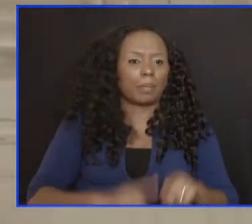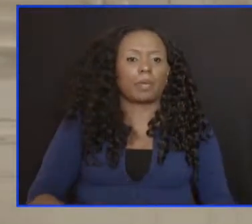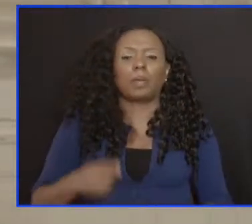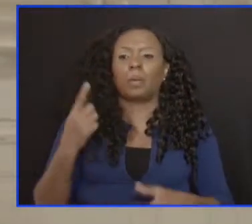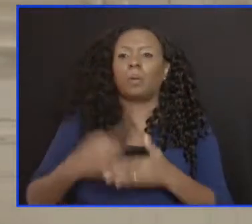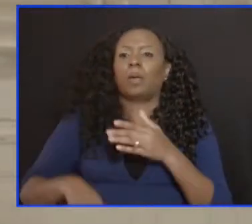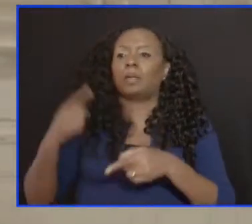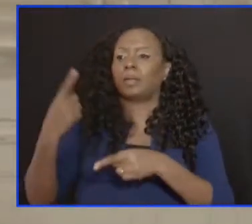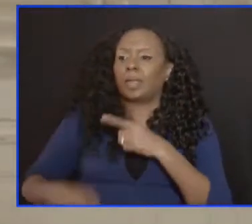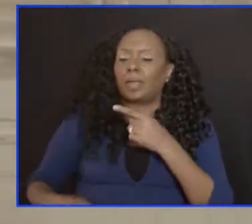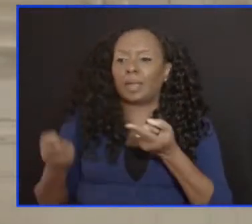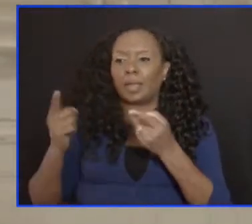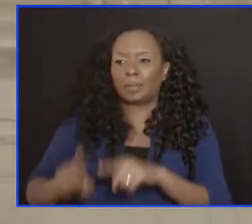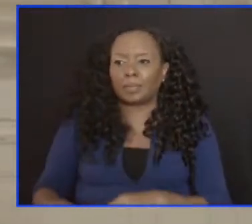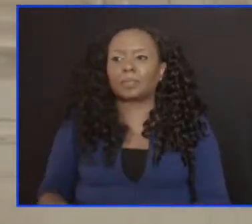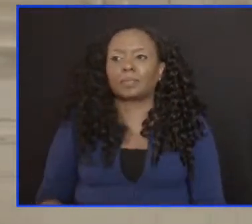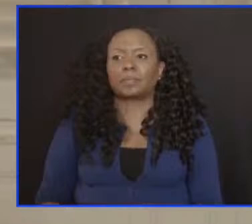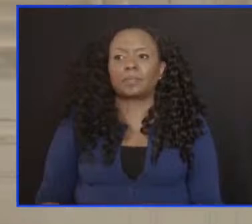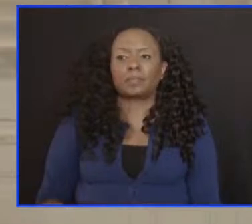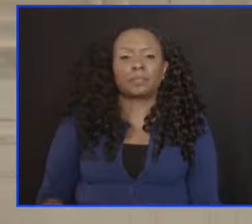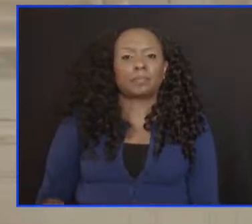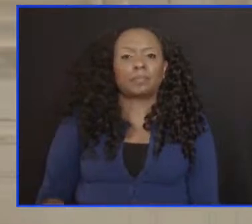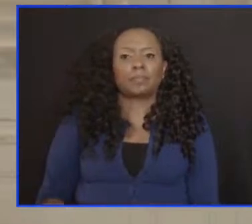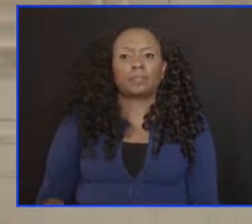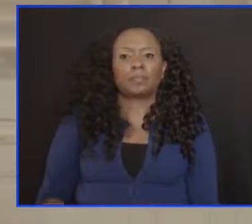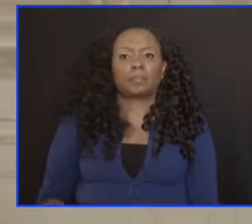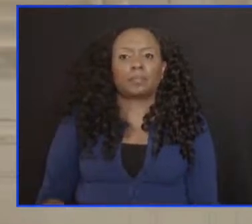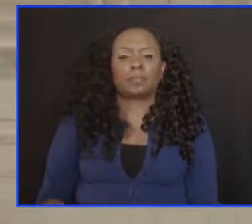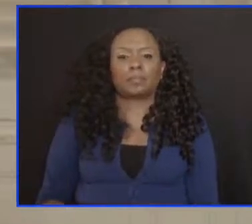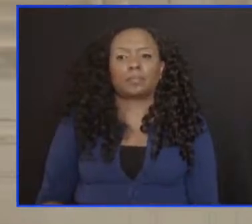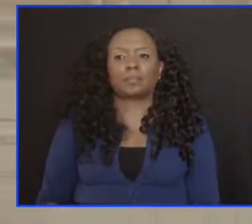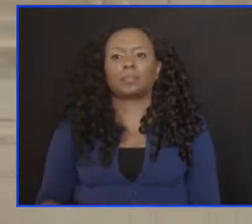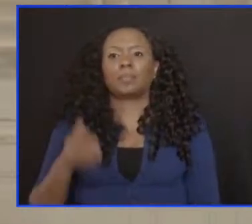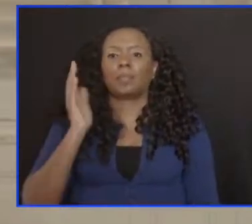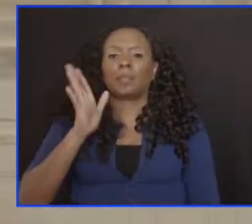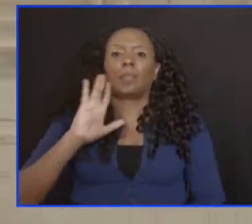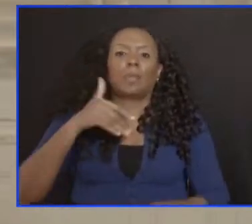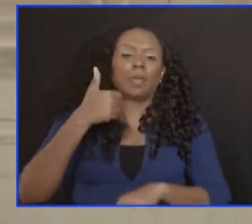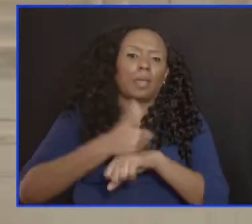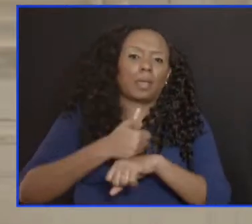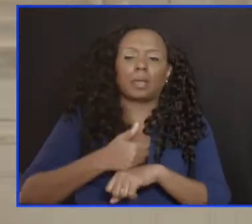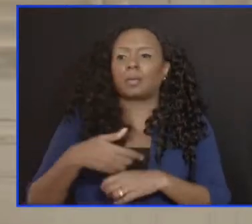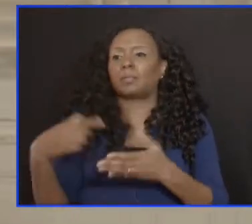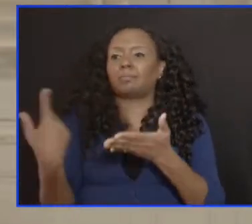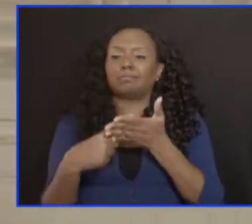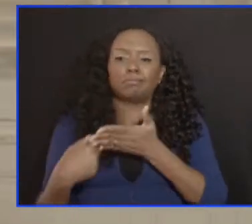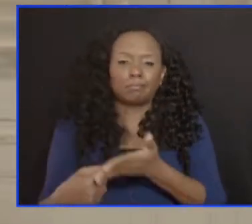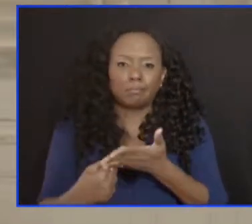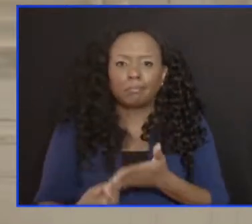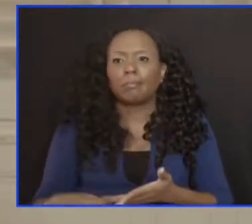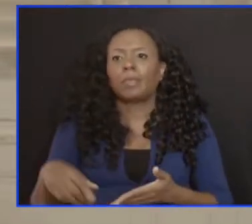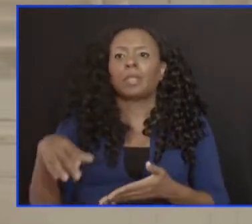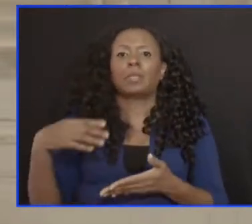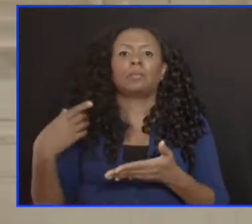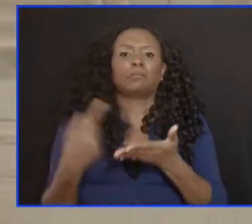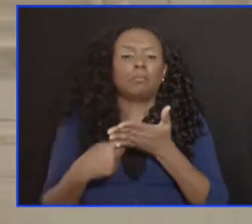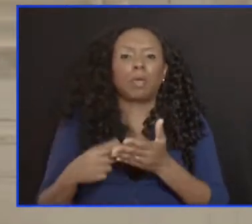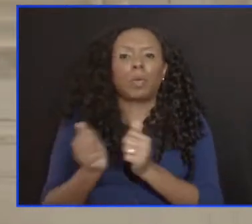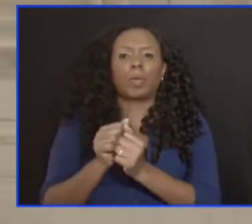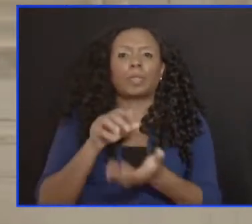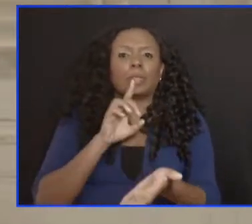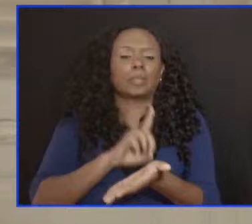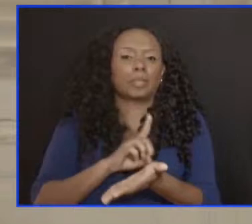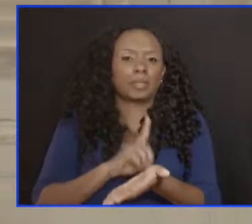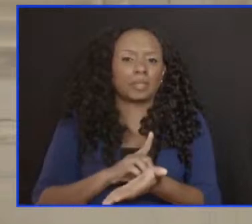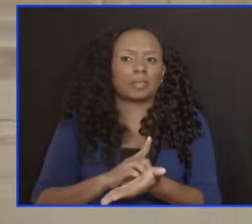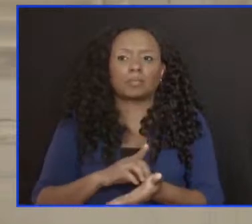is all very important before they go in, and we will set up. Certainly the doctors, we had discussions about this, lots of discussions. This is one of the things that